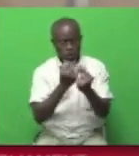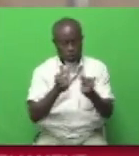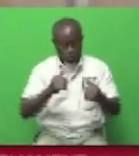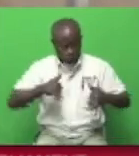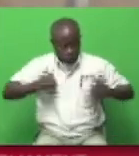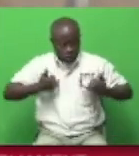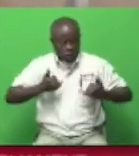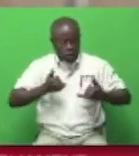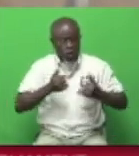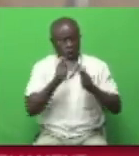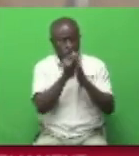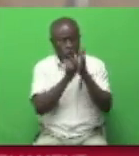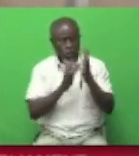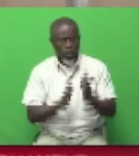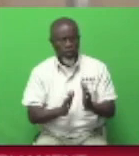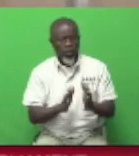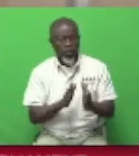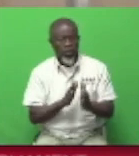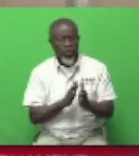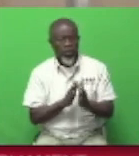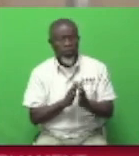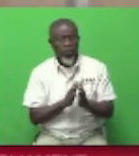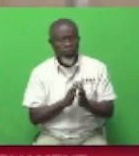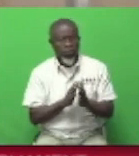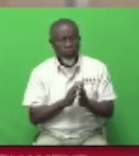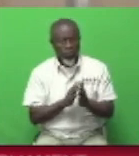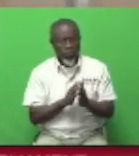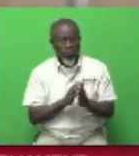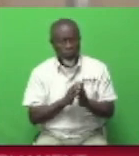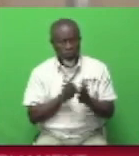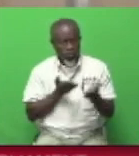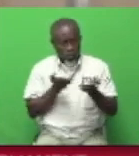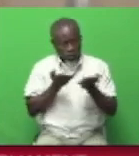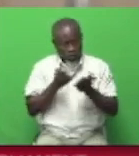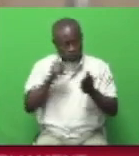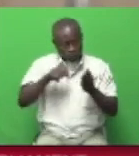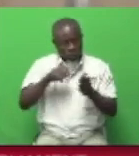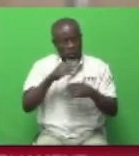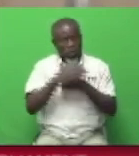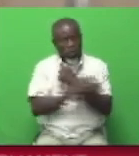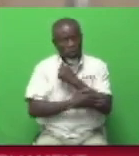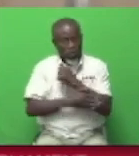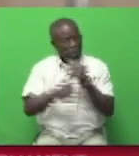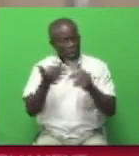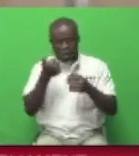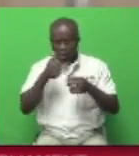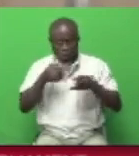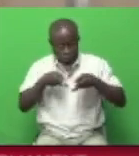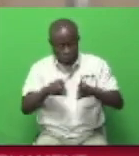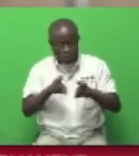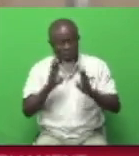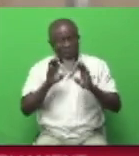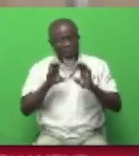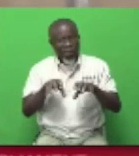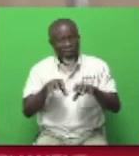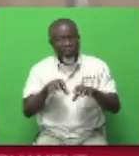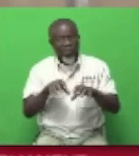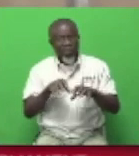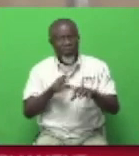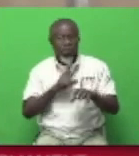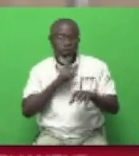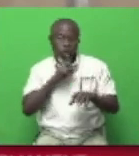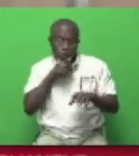have given and continue to give their time and service to this country in whichever way they can in order to ensure that we